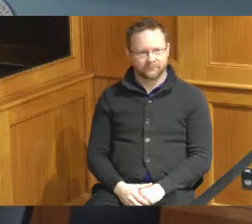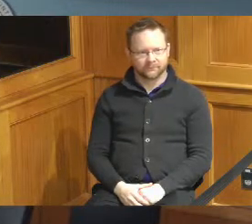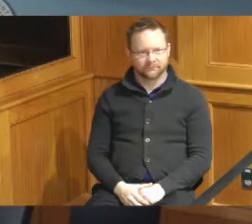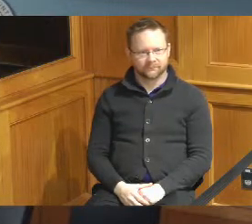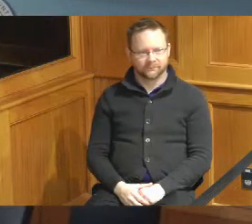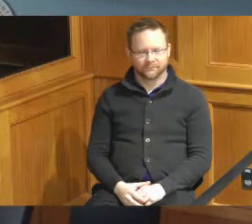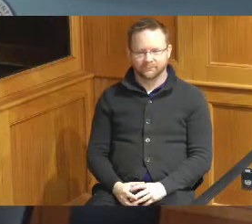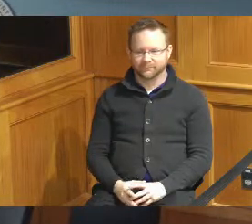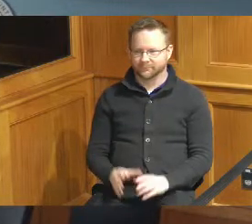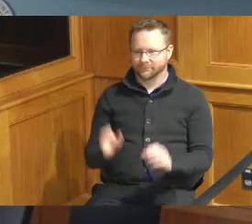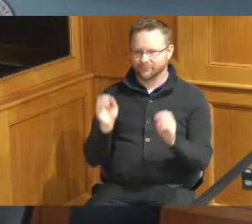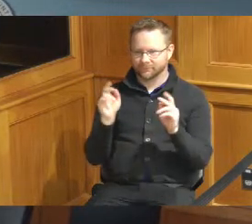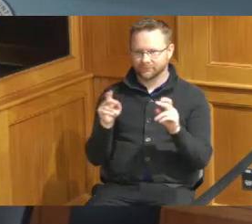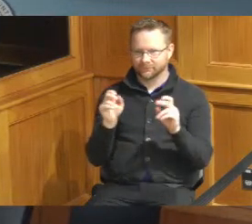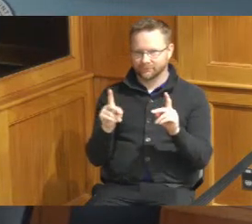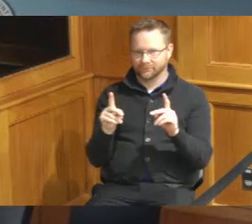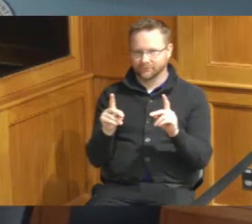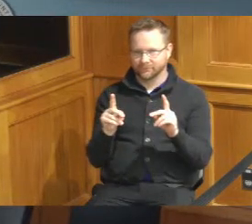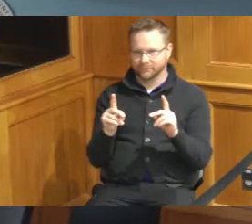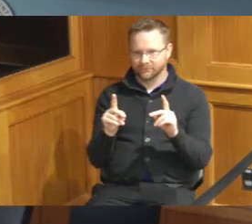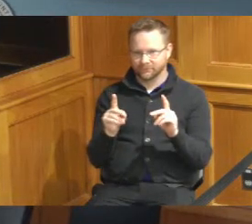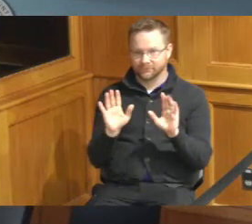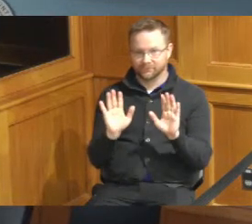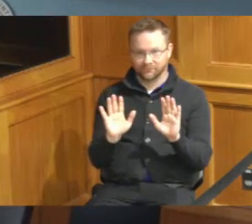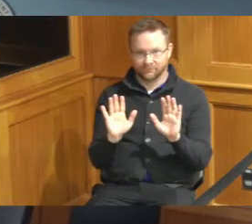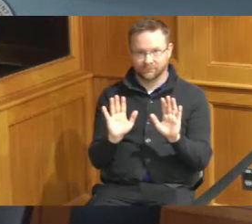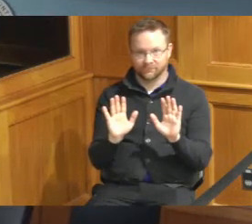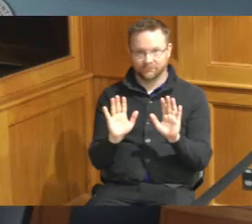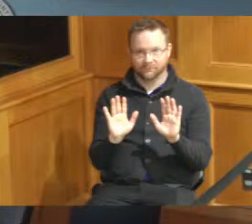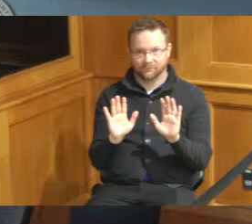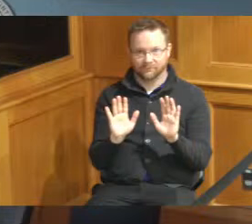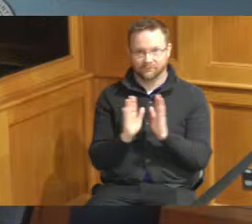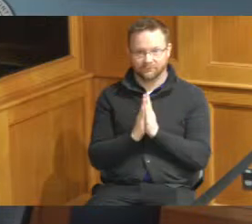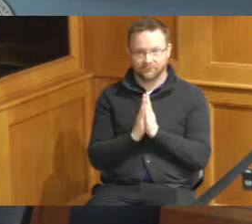Okay. Now.